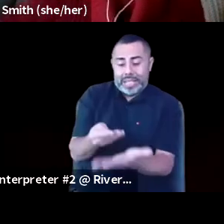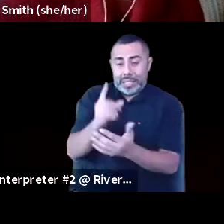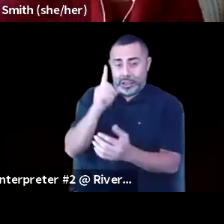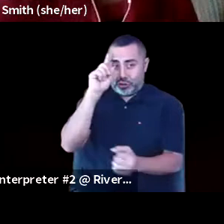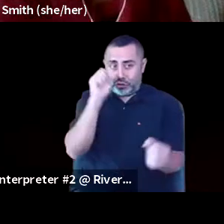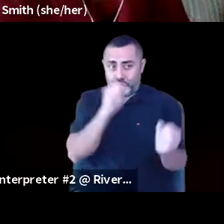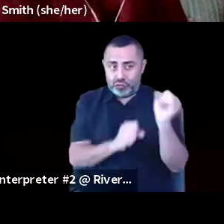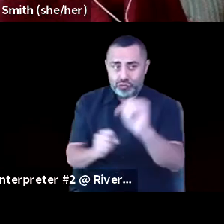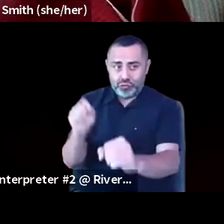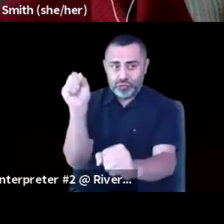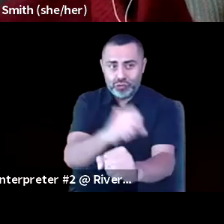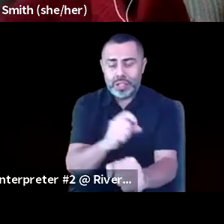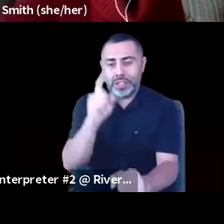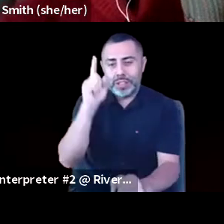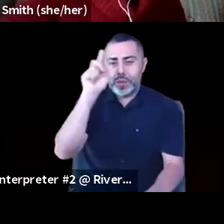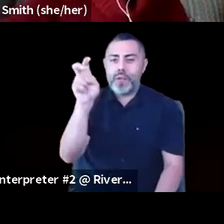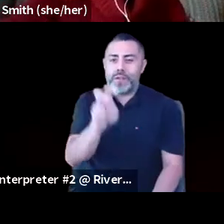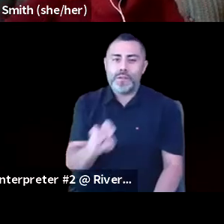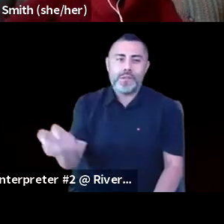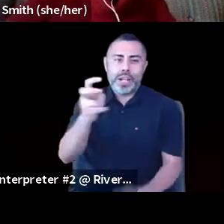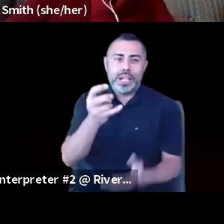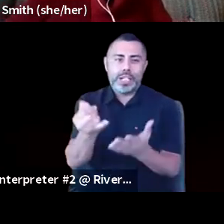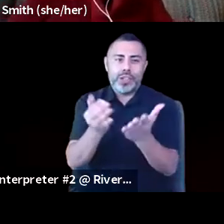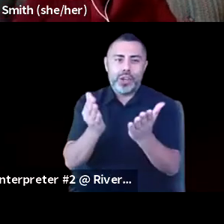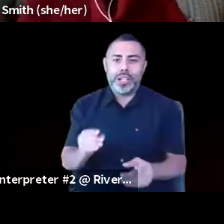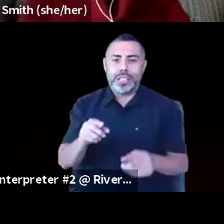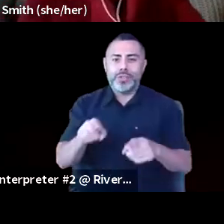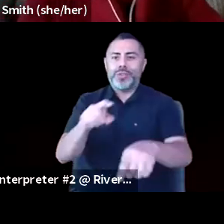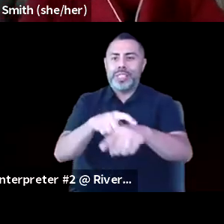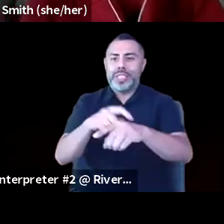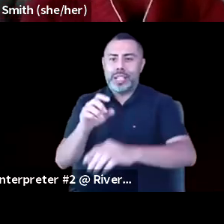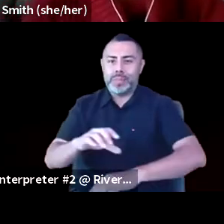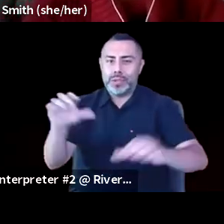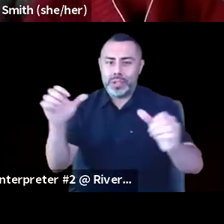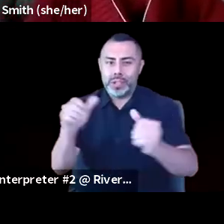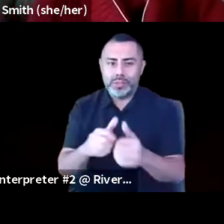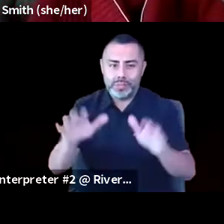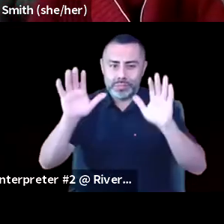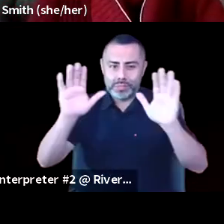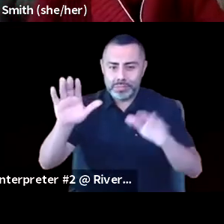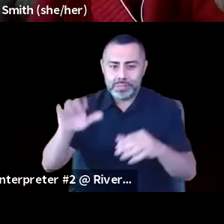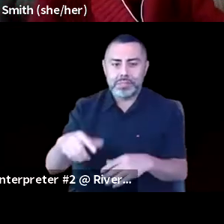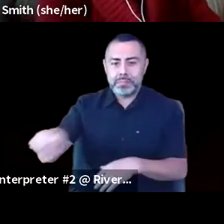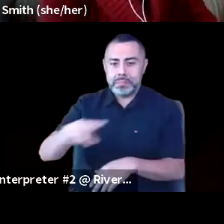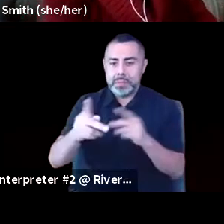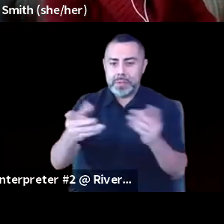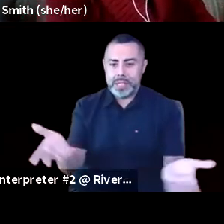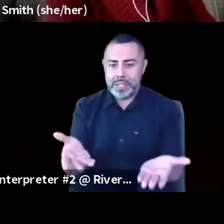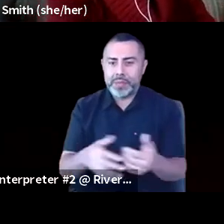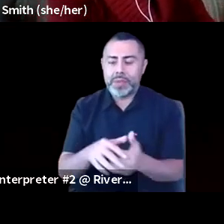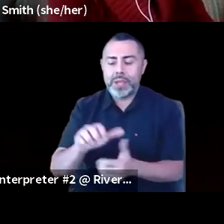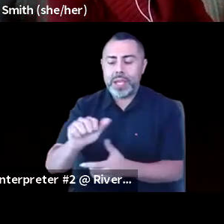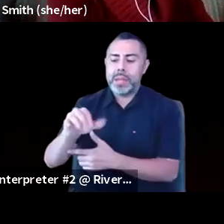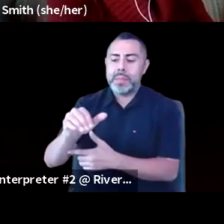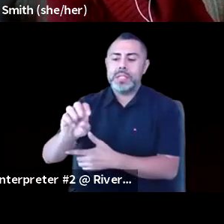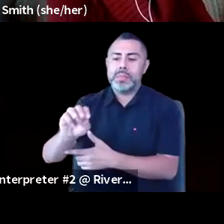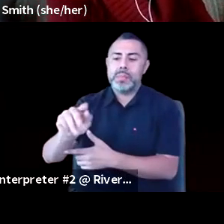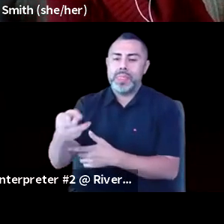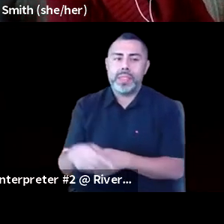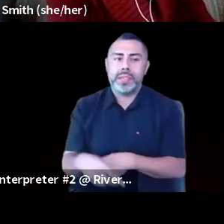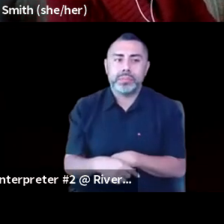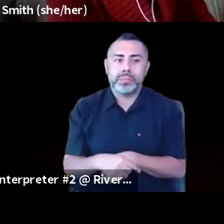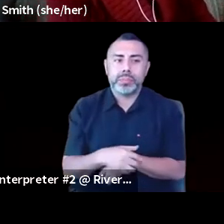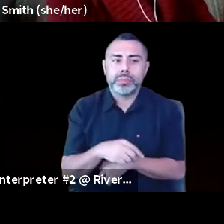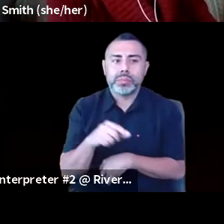Smith. This is the second in a series of online events that's focused on serving the needs of individual and freelance US-based artists and